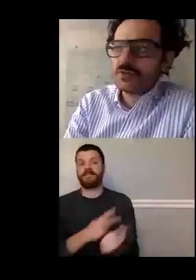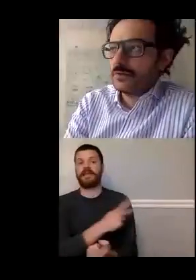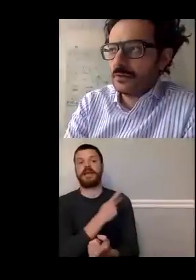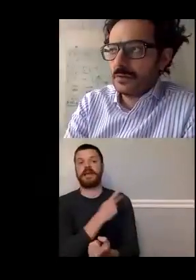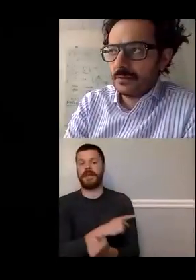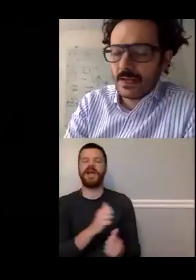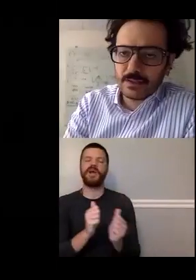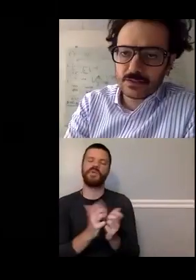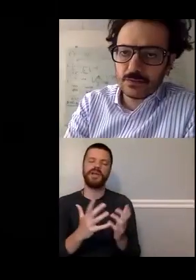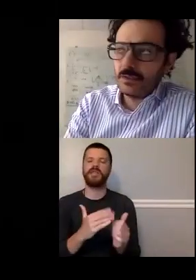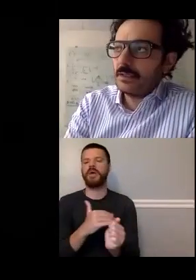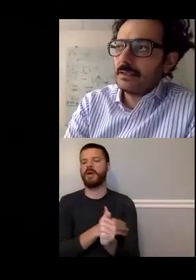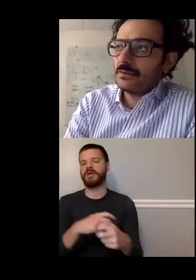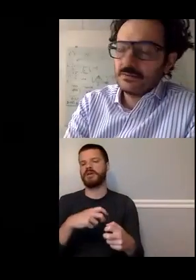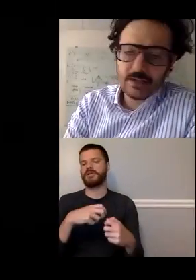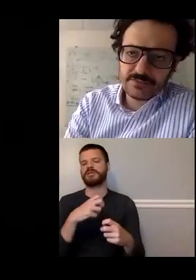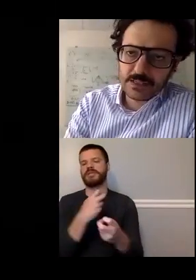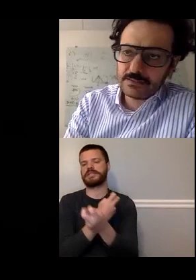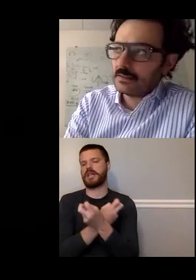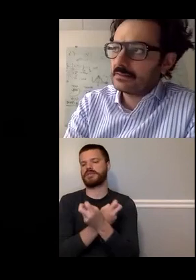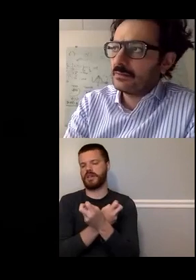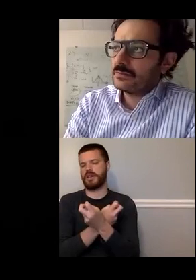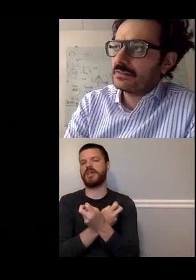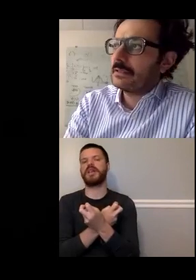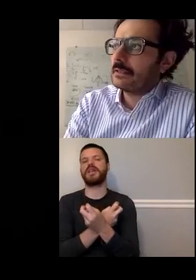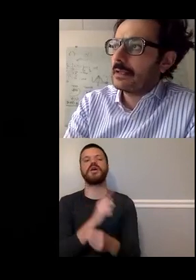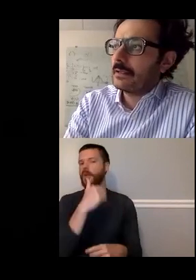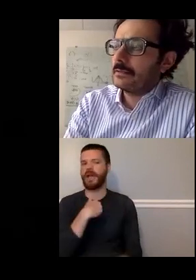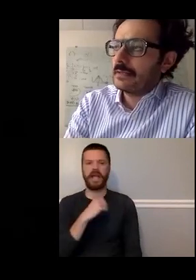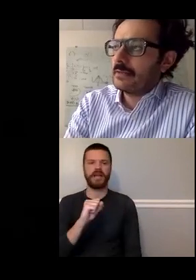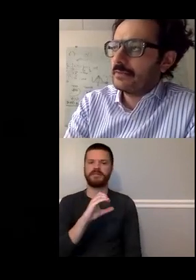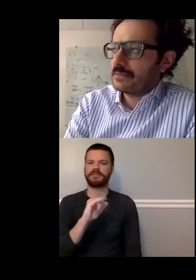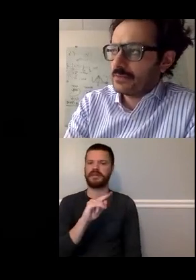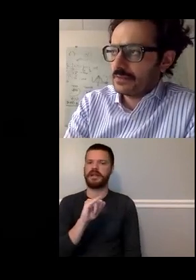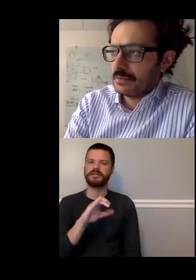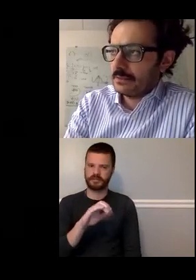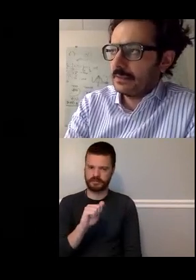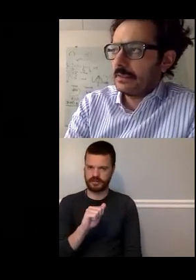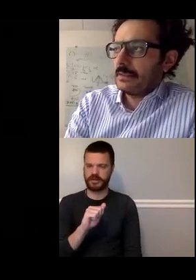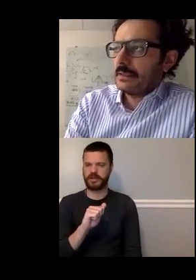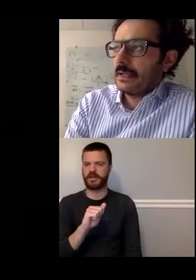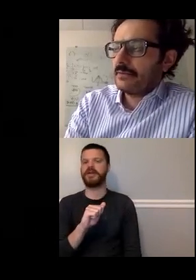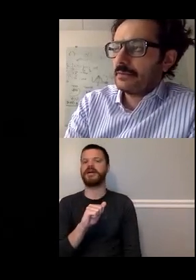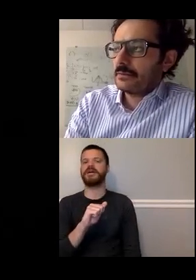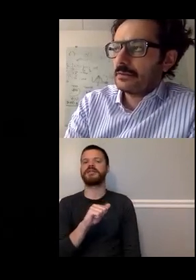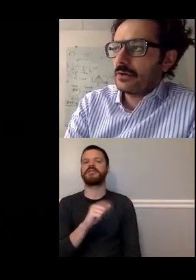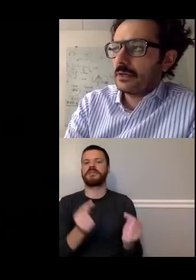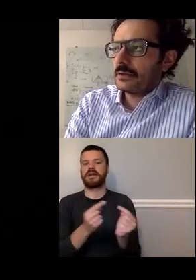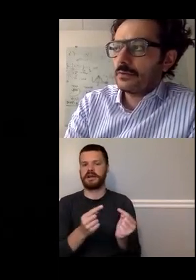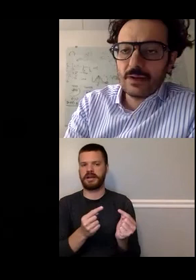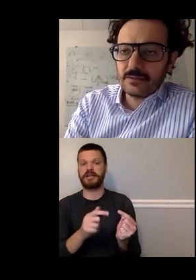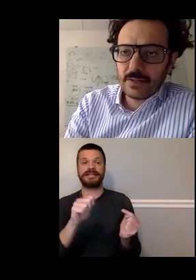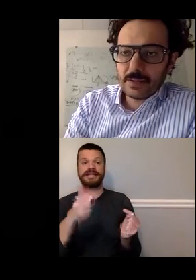call musculoskeletal back pain. So they don't have sciatica symptoms, 10 healthy subjects and 11